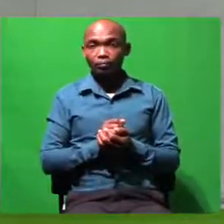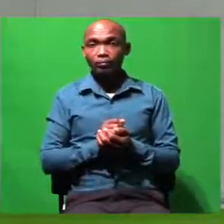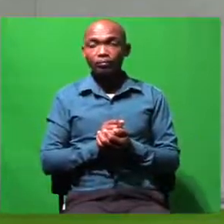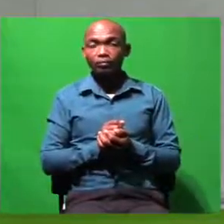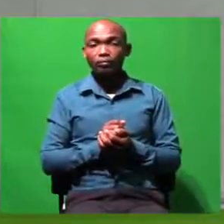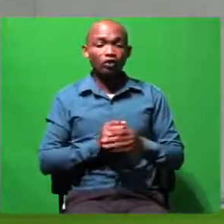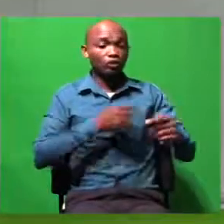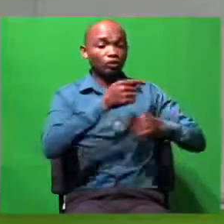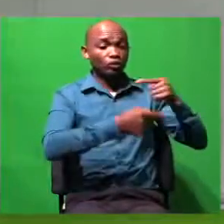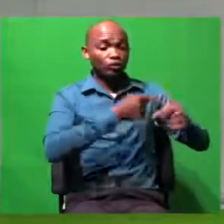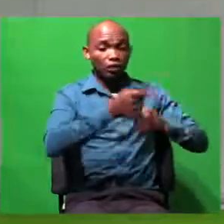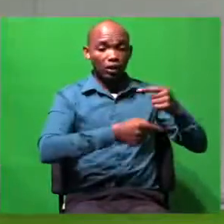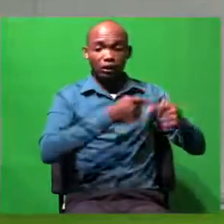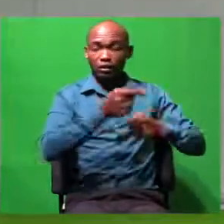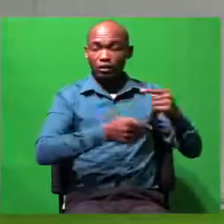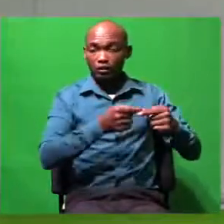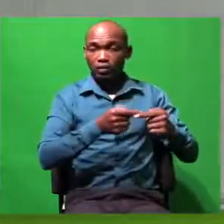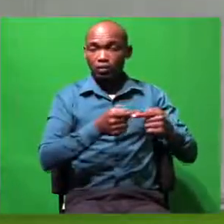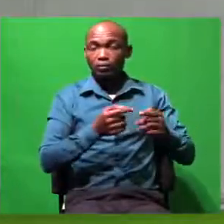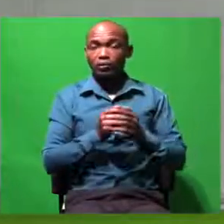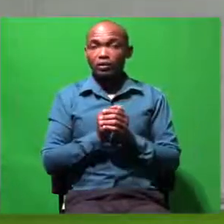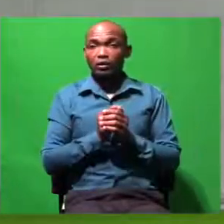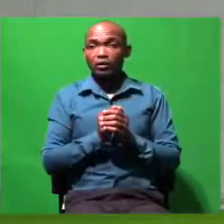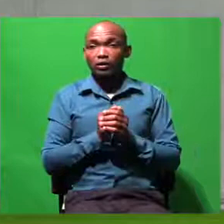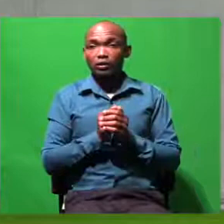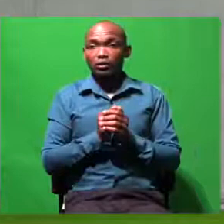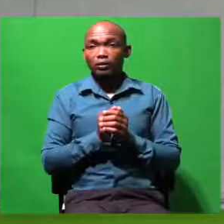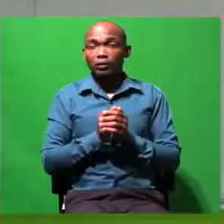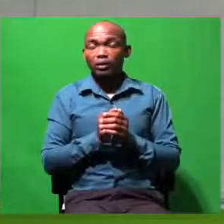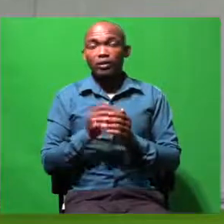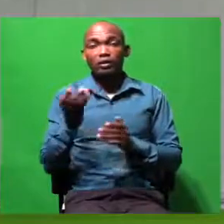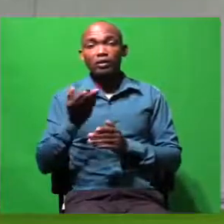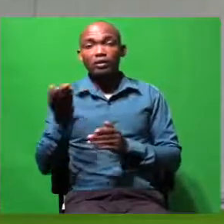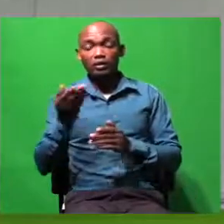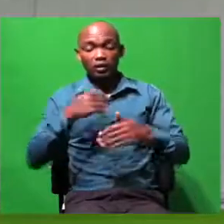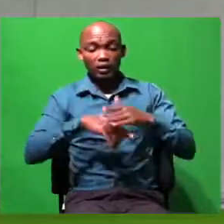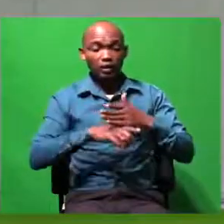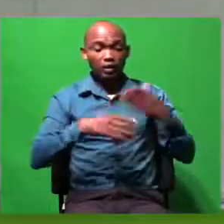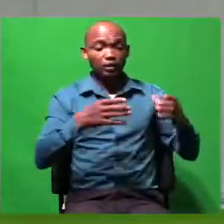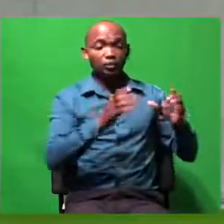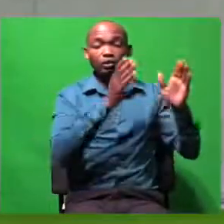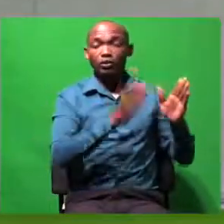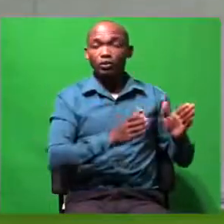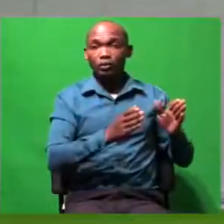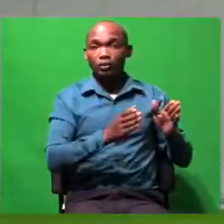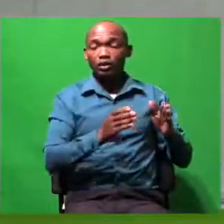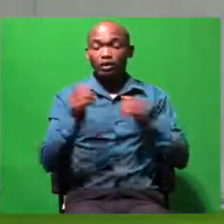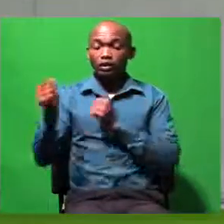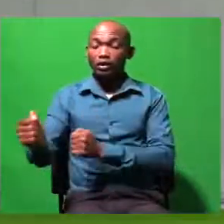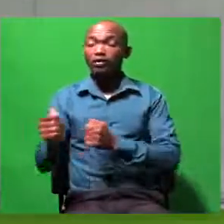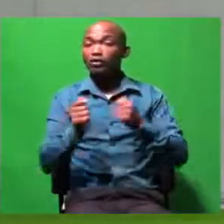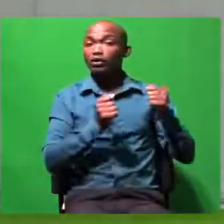So, to continue with the third group, that is special group, is the